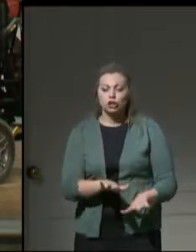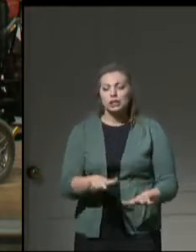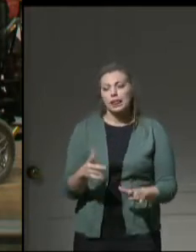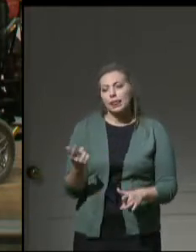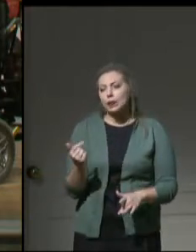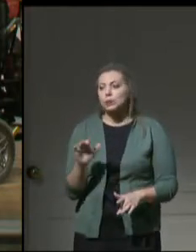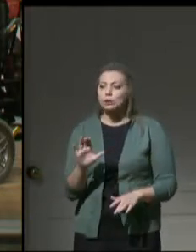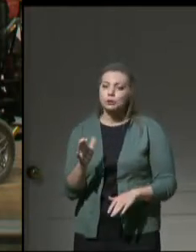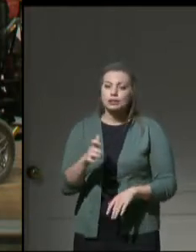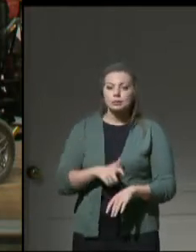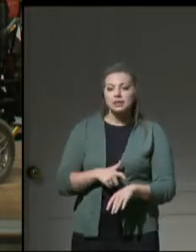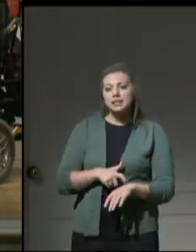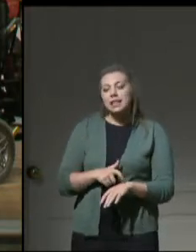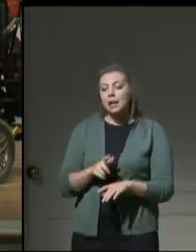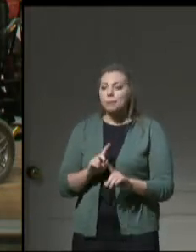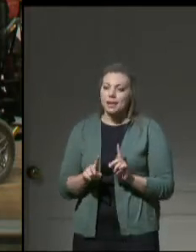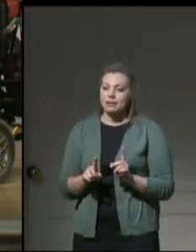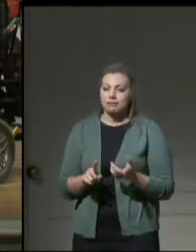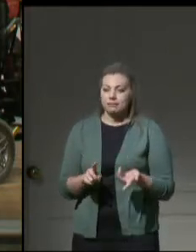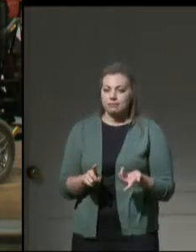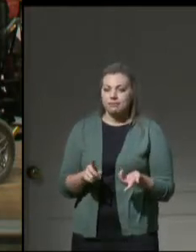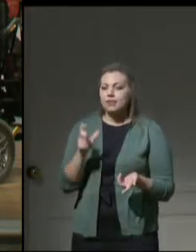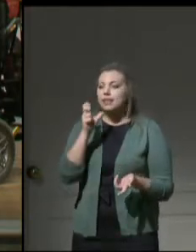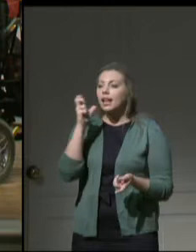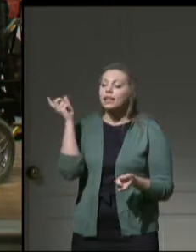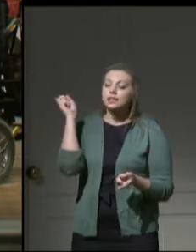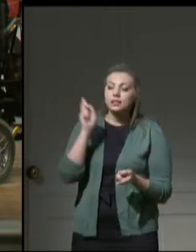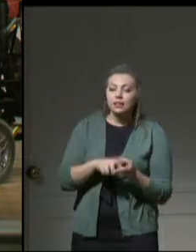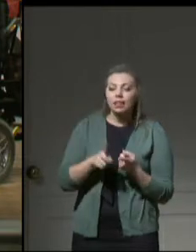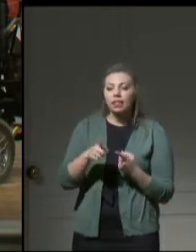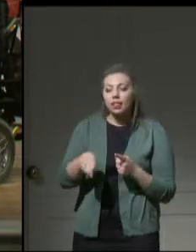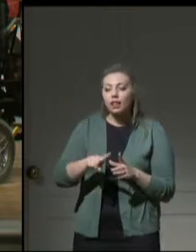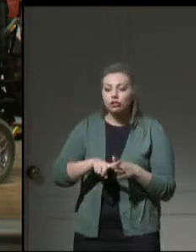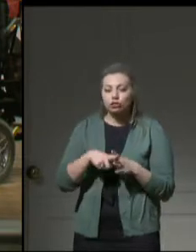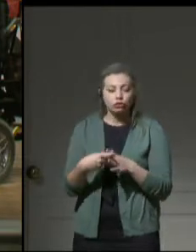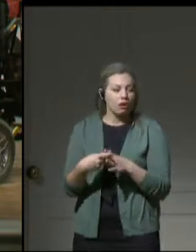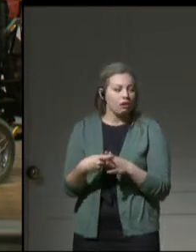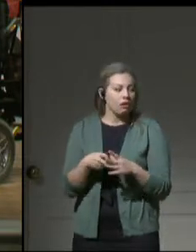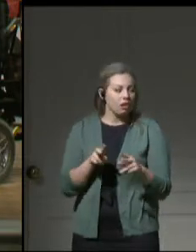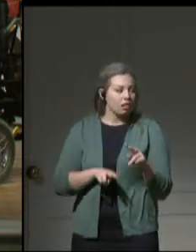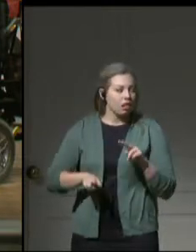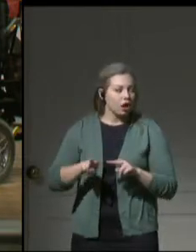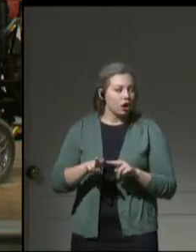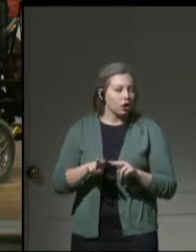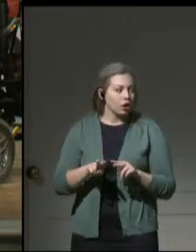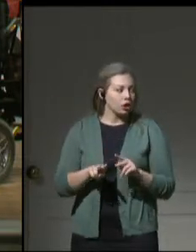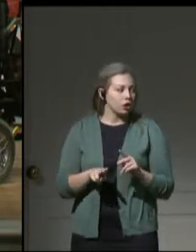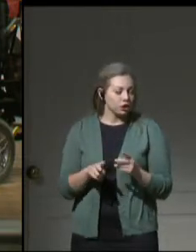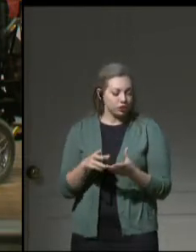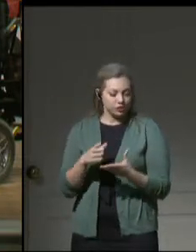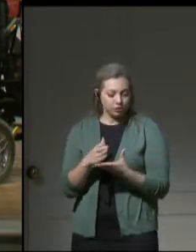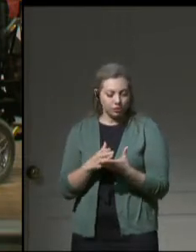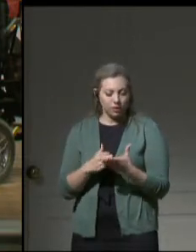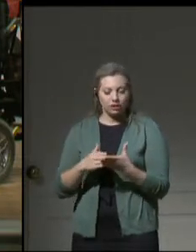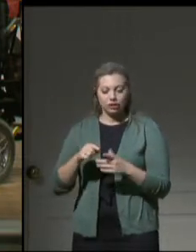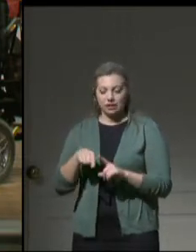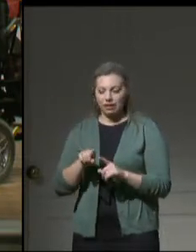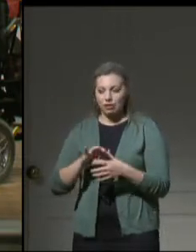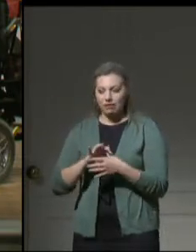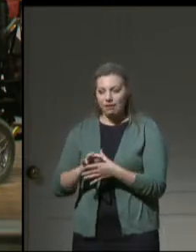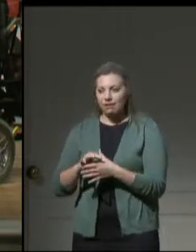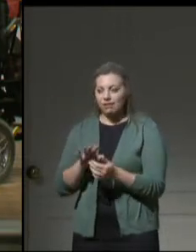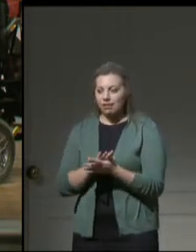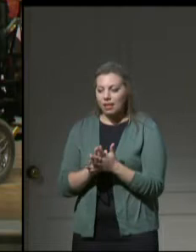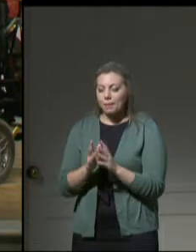last Christmas. It's not until they start looking at curated elements and curated content that